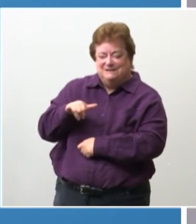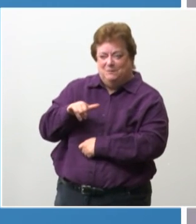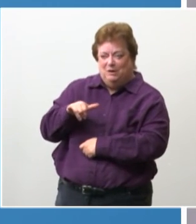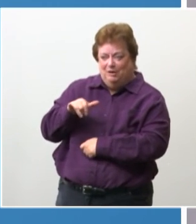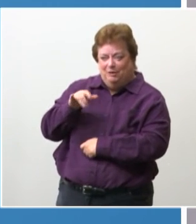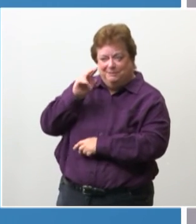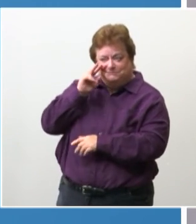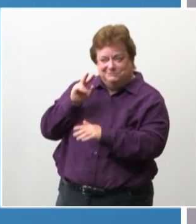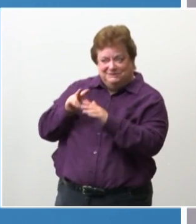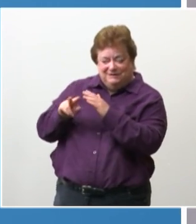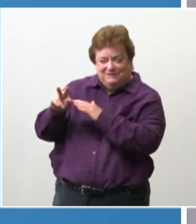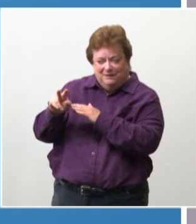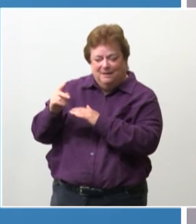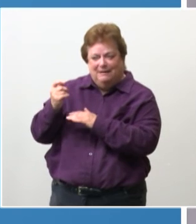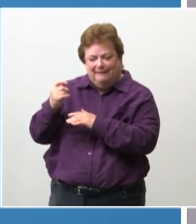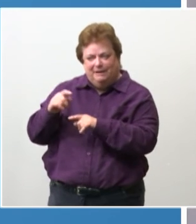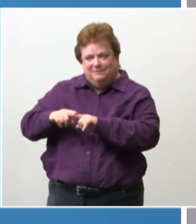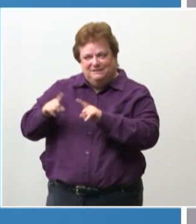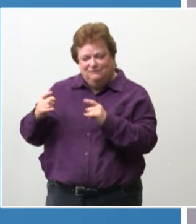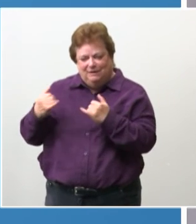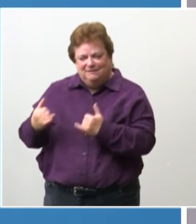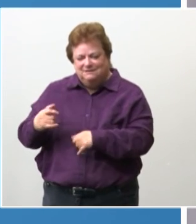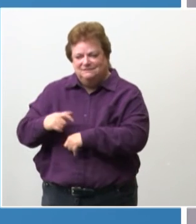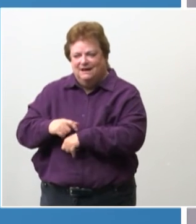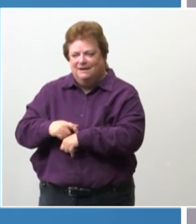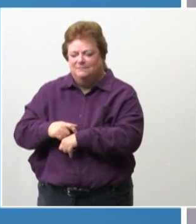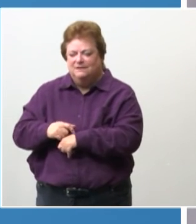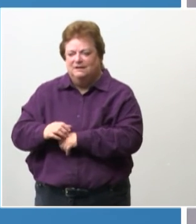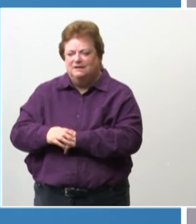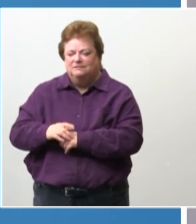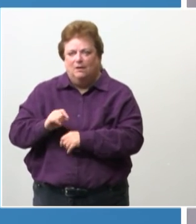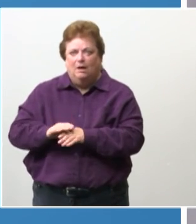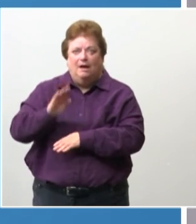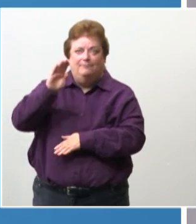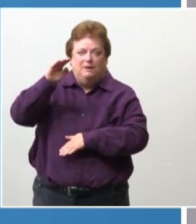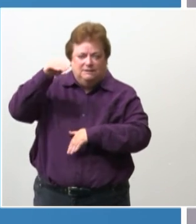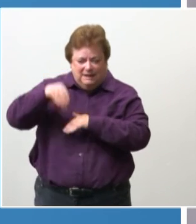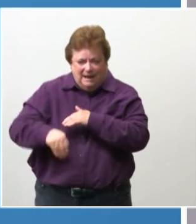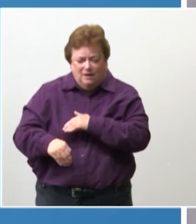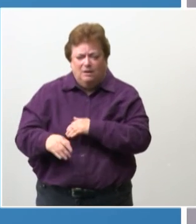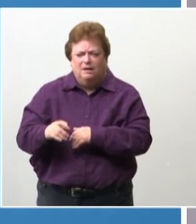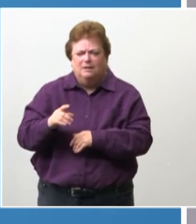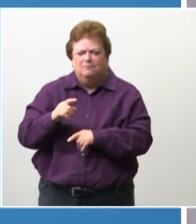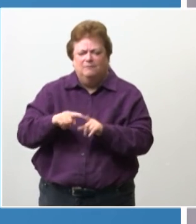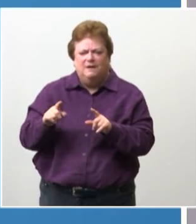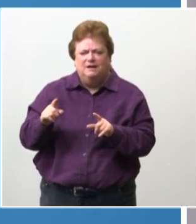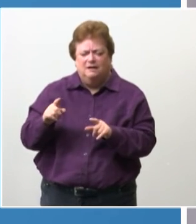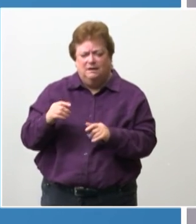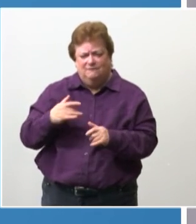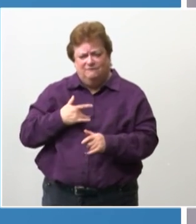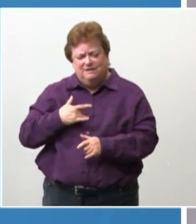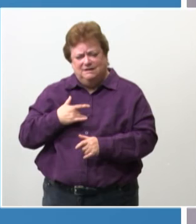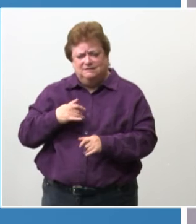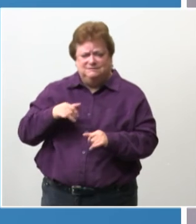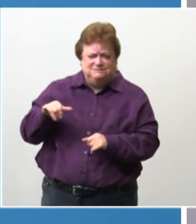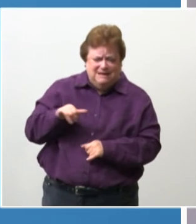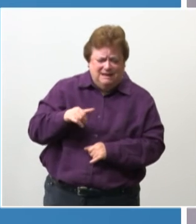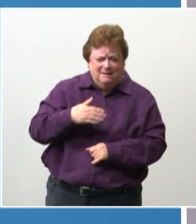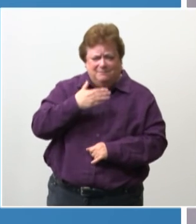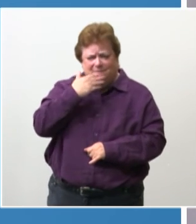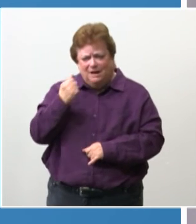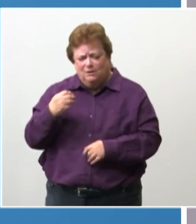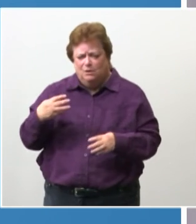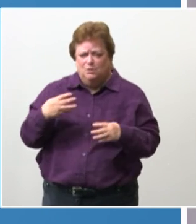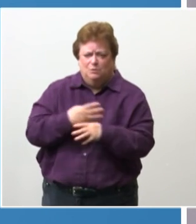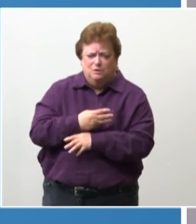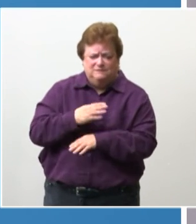trajectory. It's a little bit different, obviously, this time because we went up so quick and down so quickly. But are you feeling same, better, worse than at a